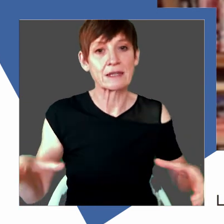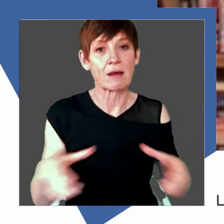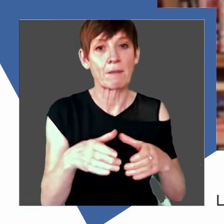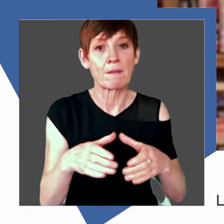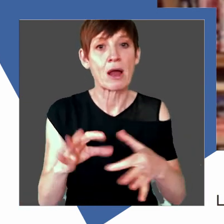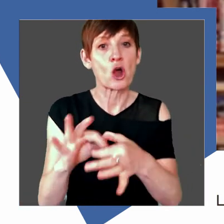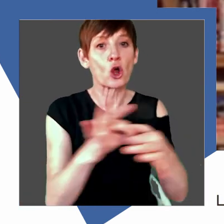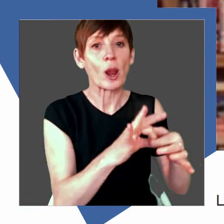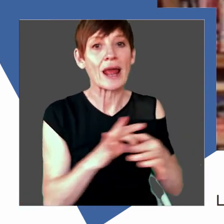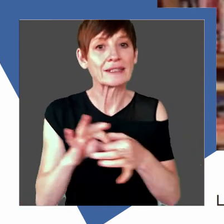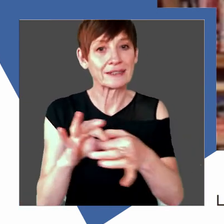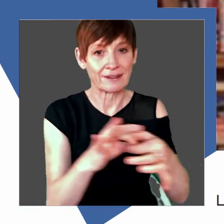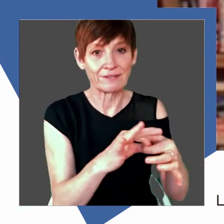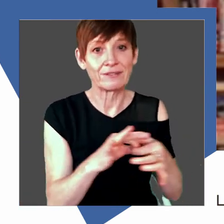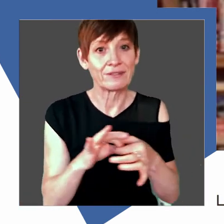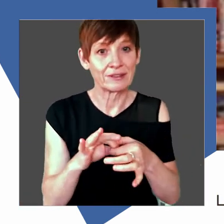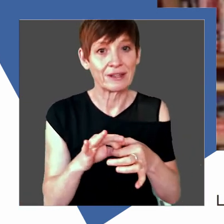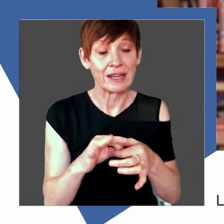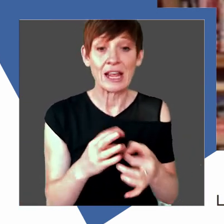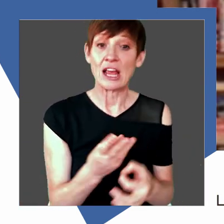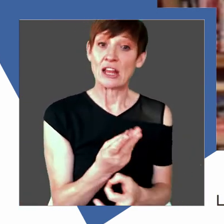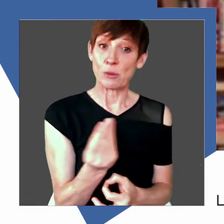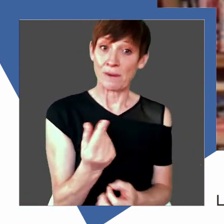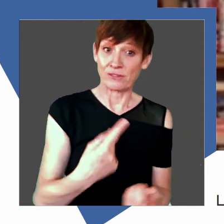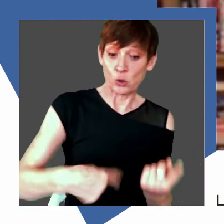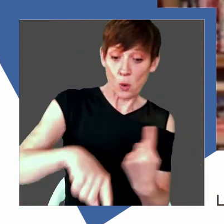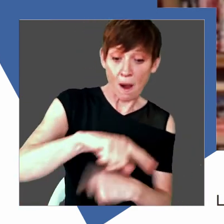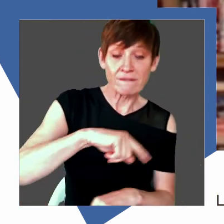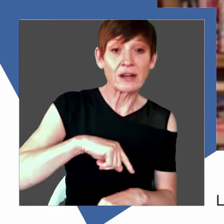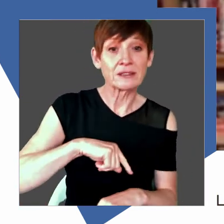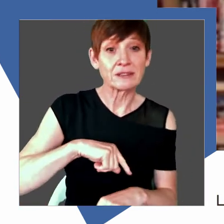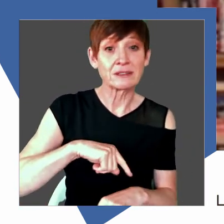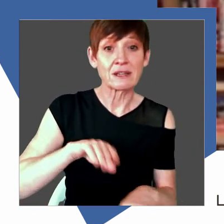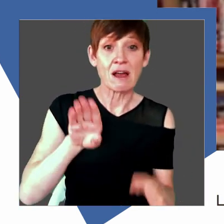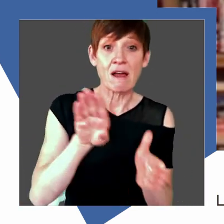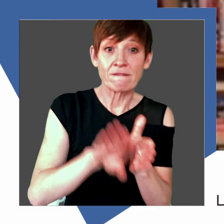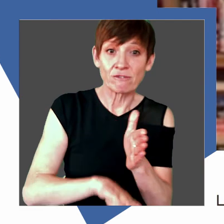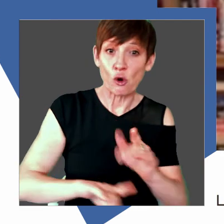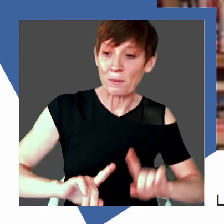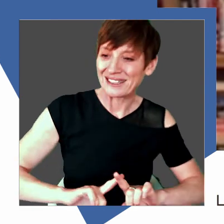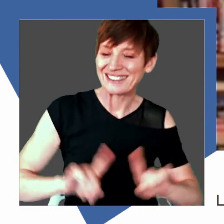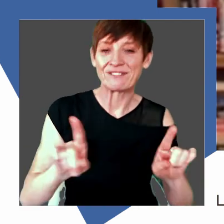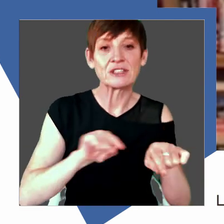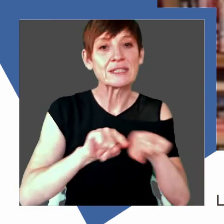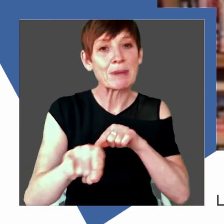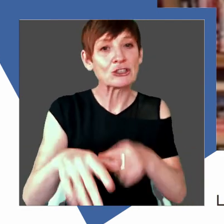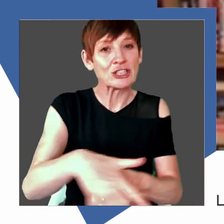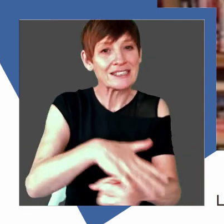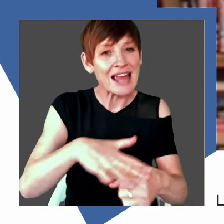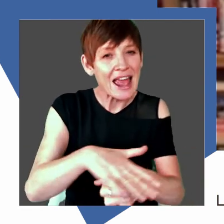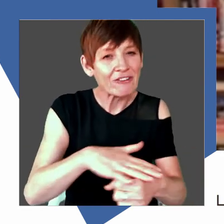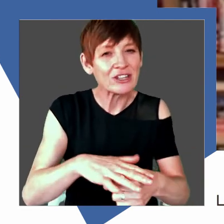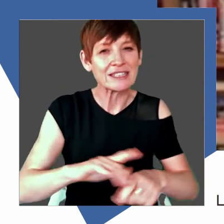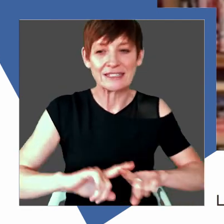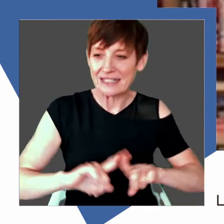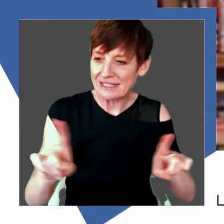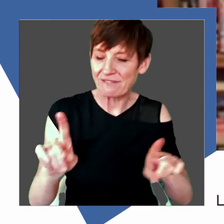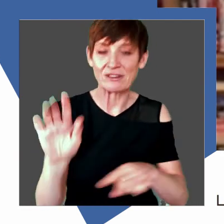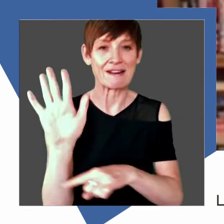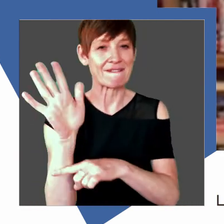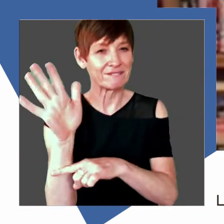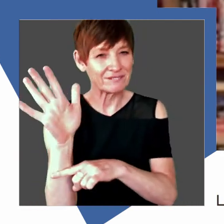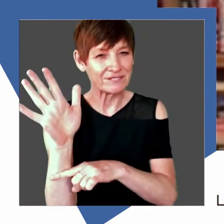of us from across different specialisms, animators and different types of filmmakers,